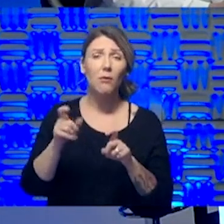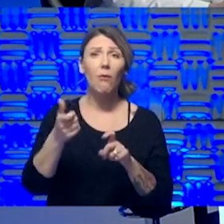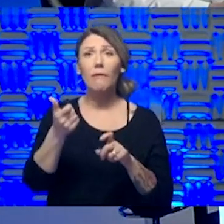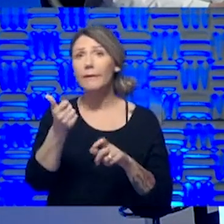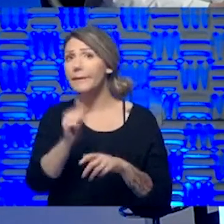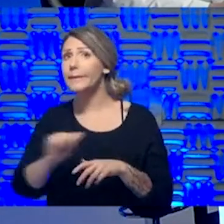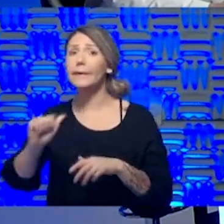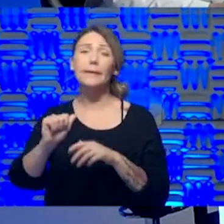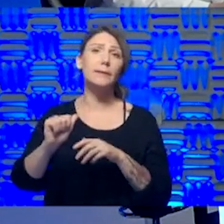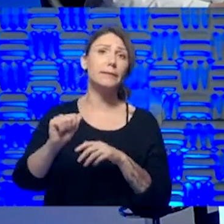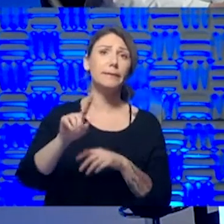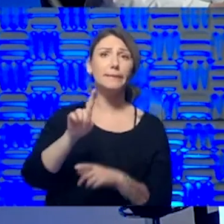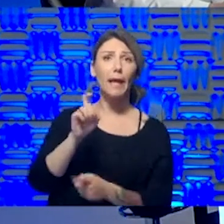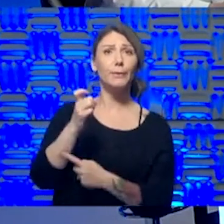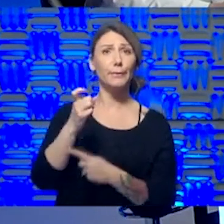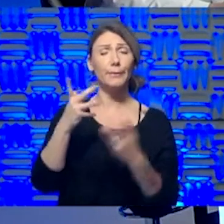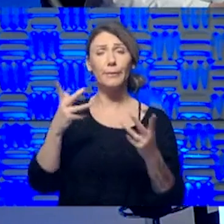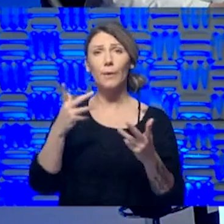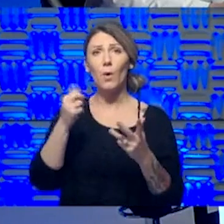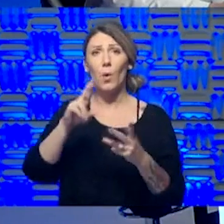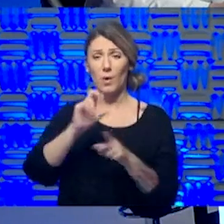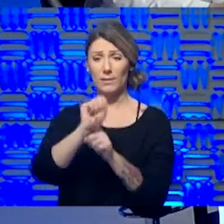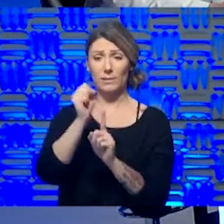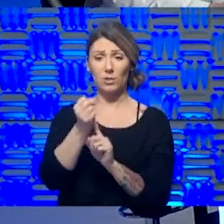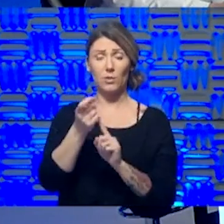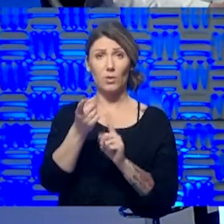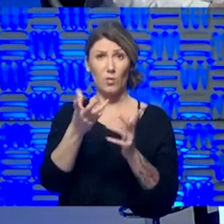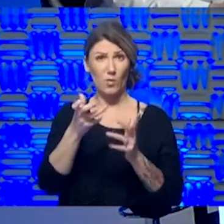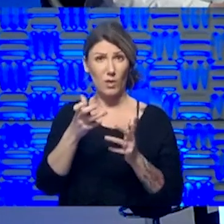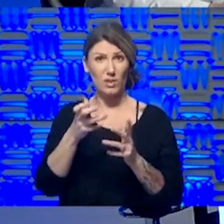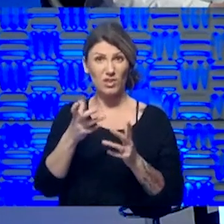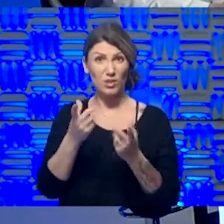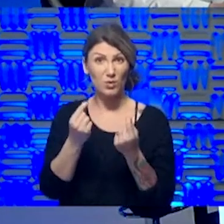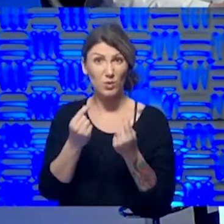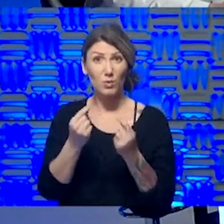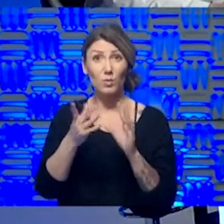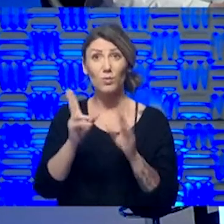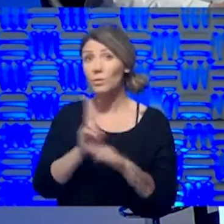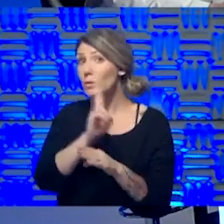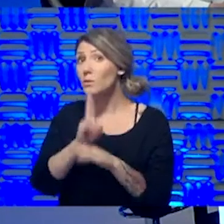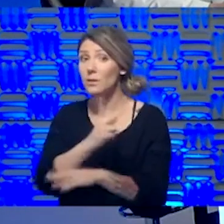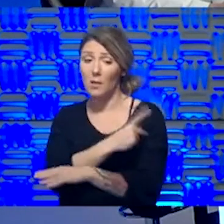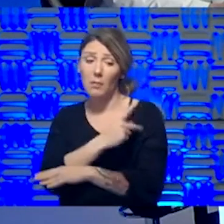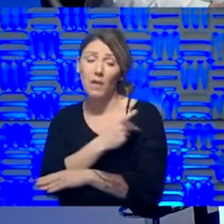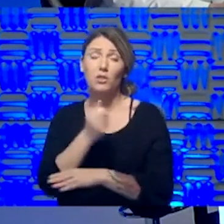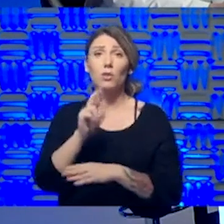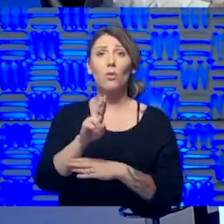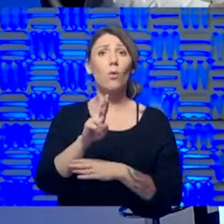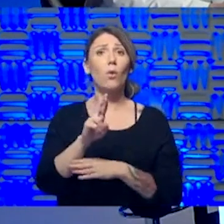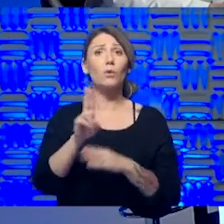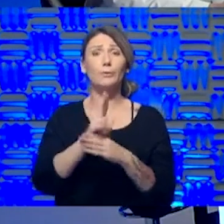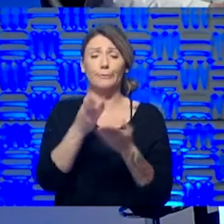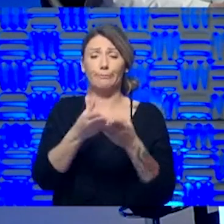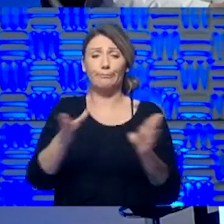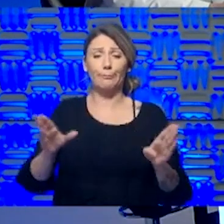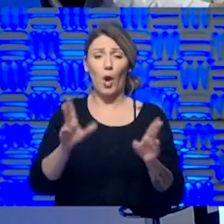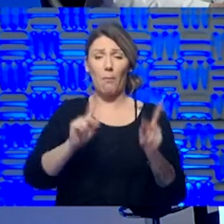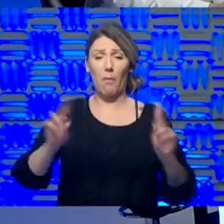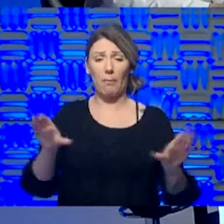diagnostic isn't the right word, but is there a situation where you'd want to do that with a patient as opposed to like a broader population study? Or could you